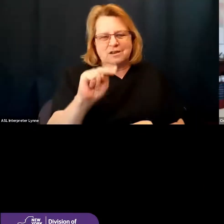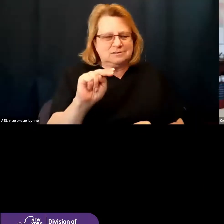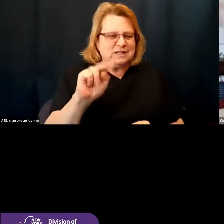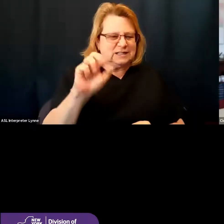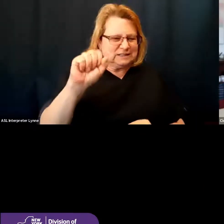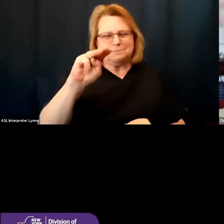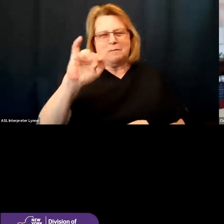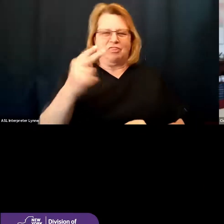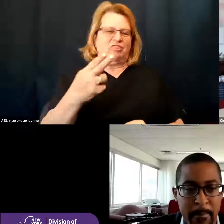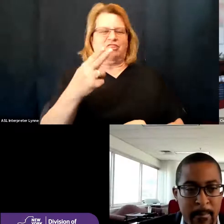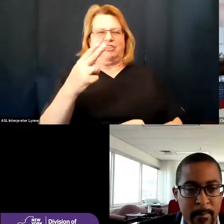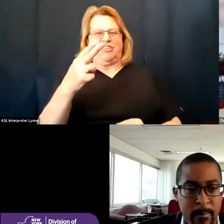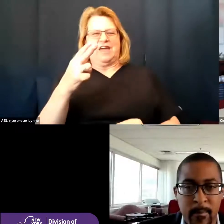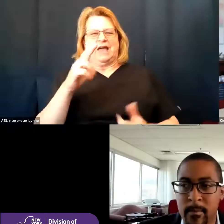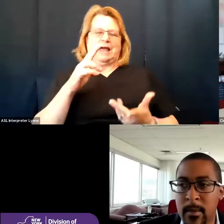program.